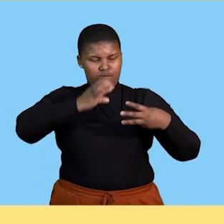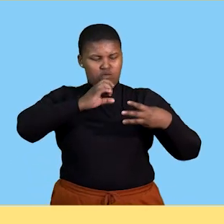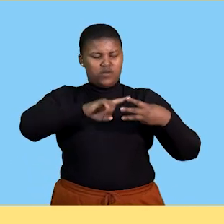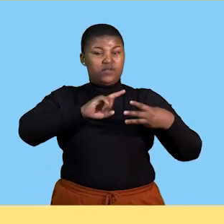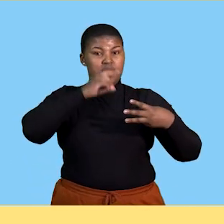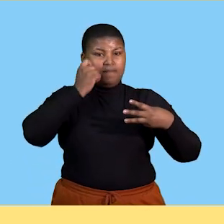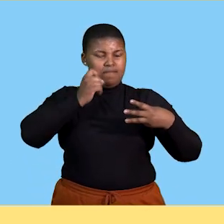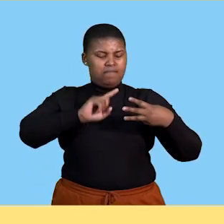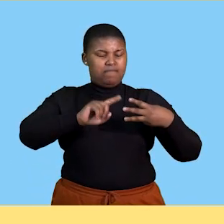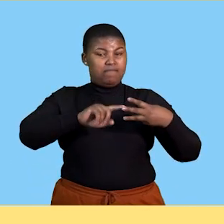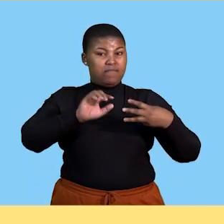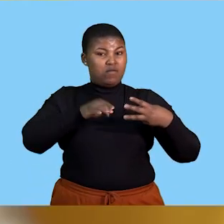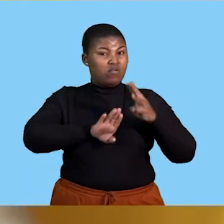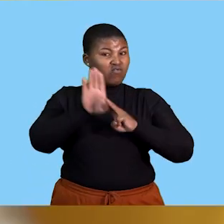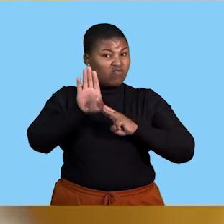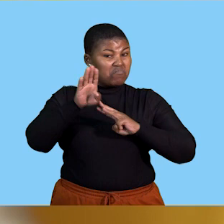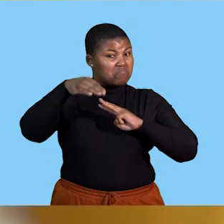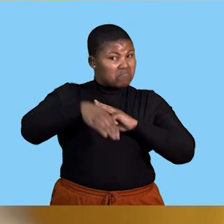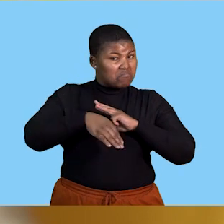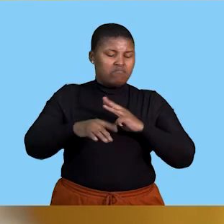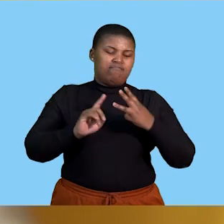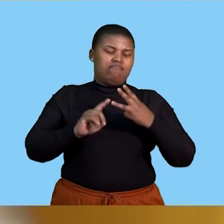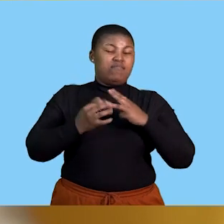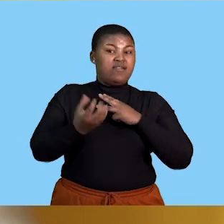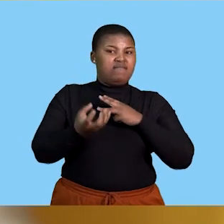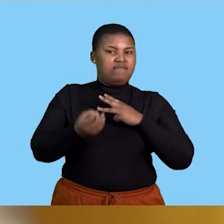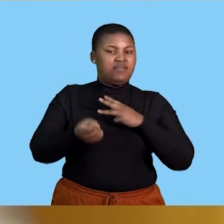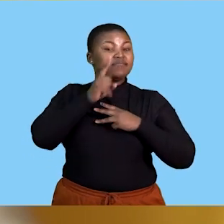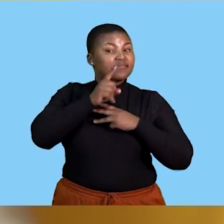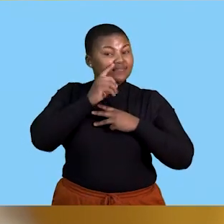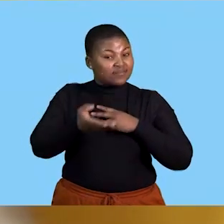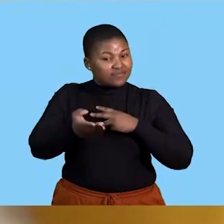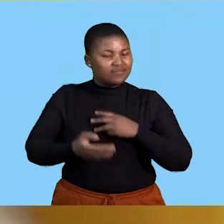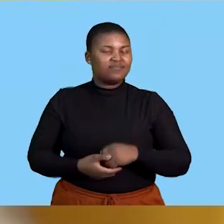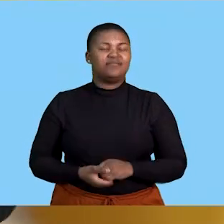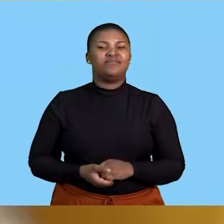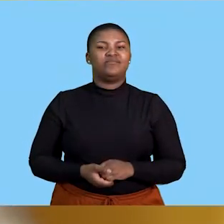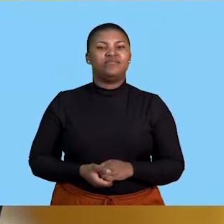commenting: name, trend, figures. Let's go and see.